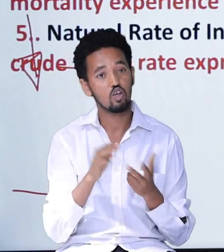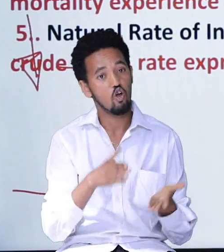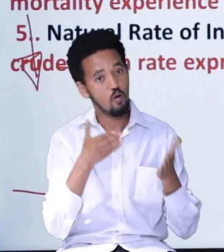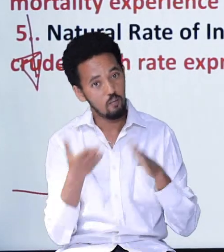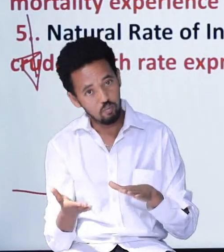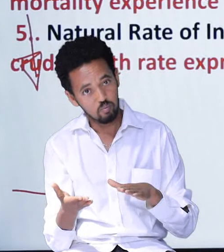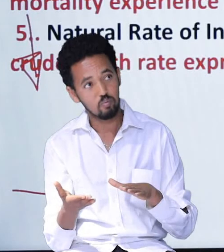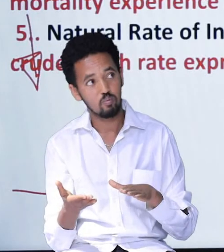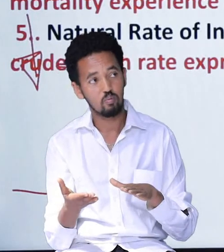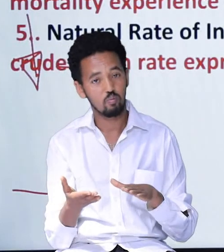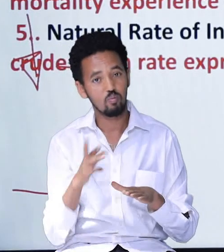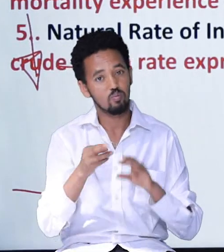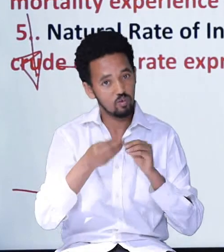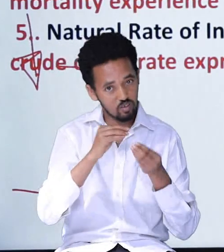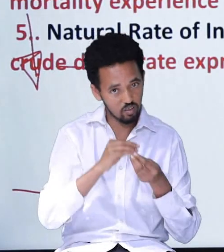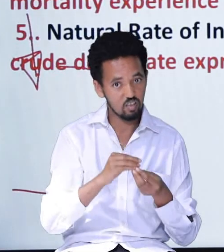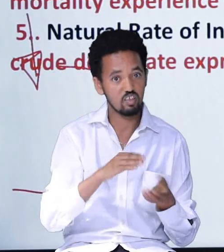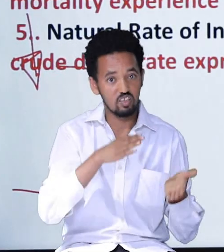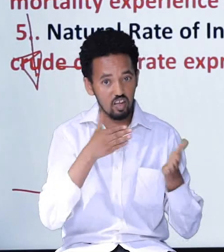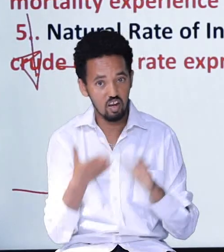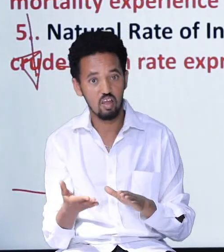Maternal mortality rate is the days of mothers.